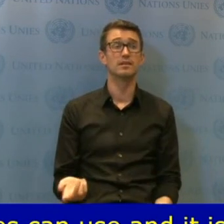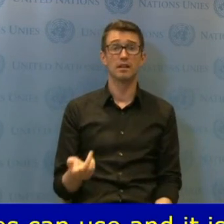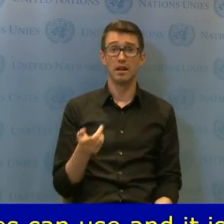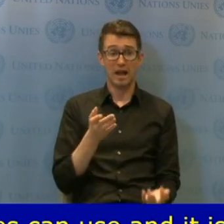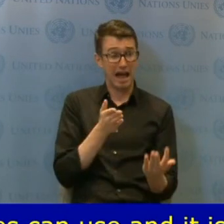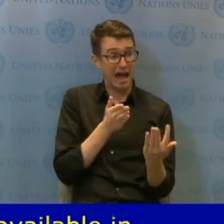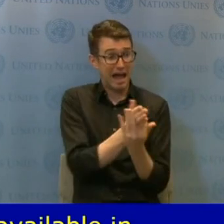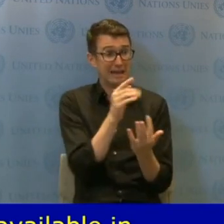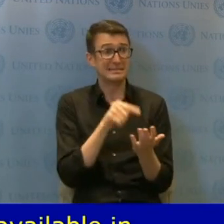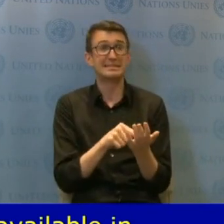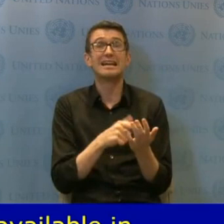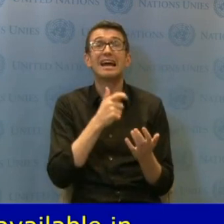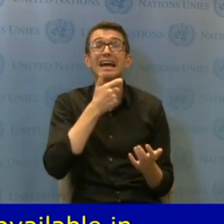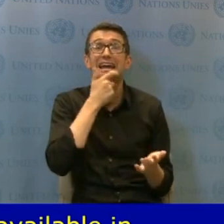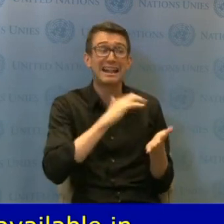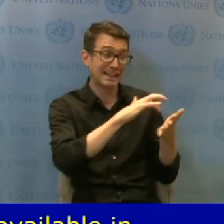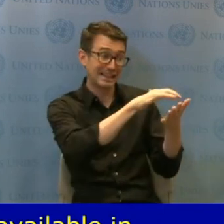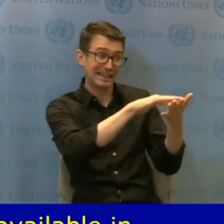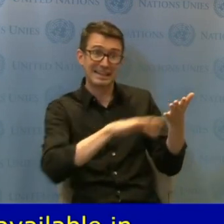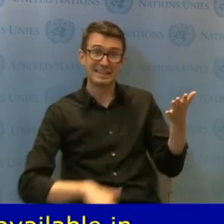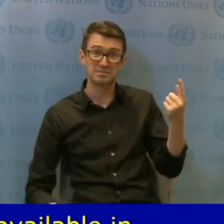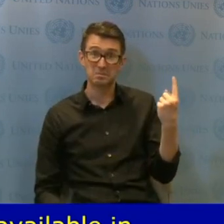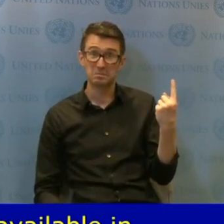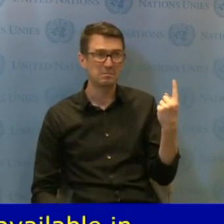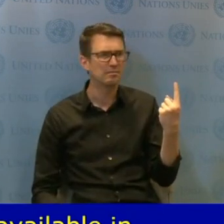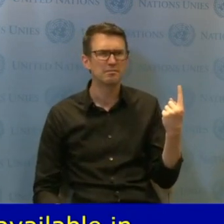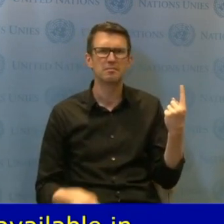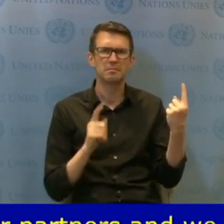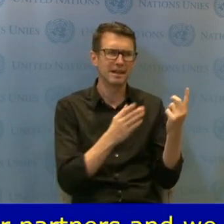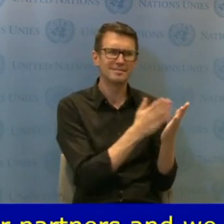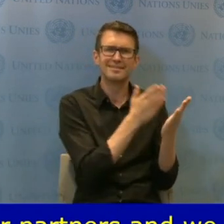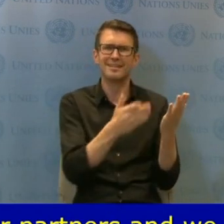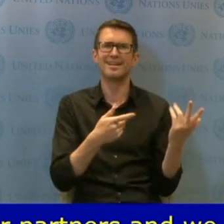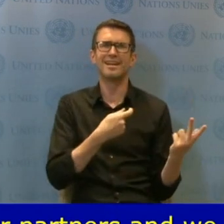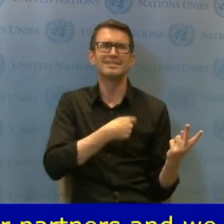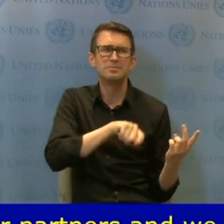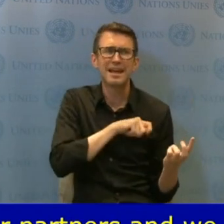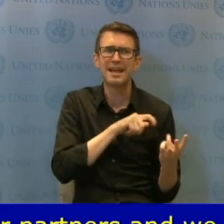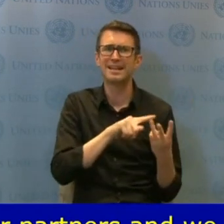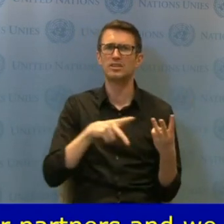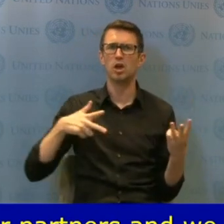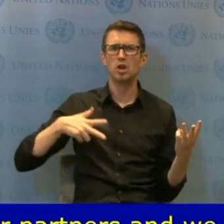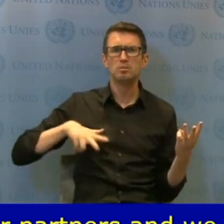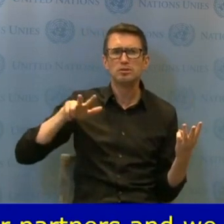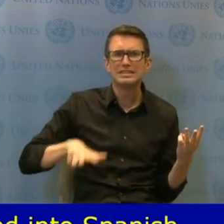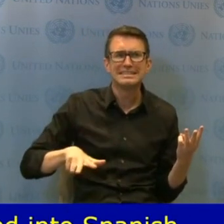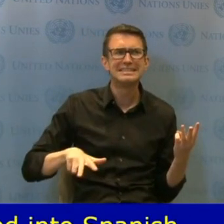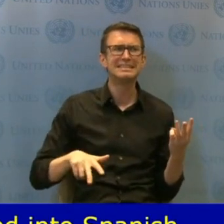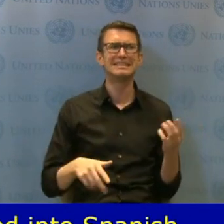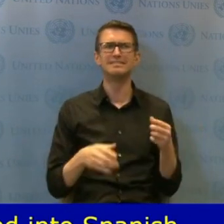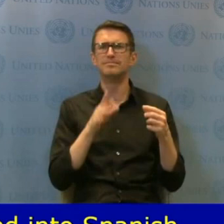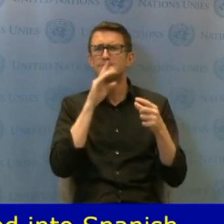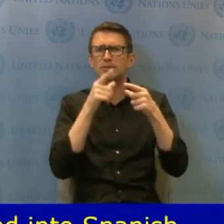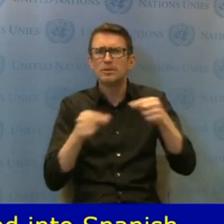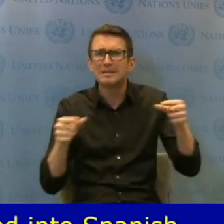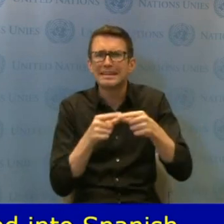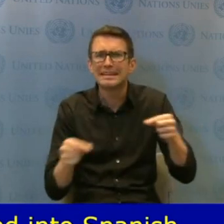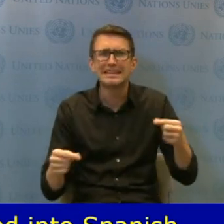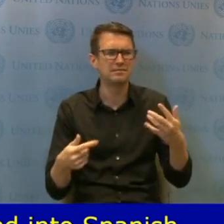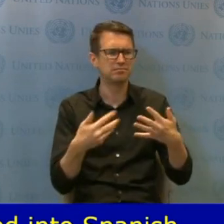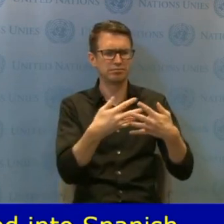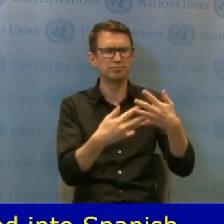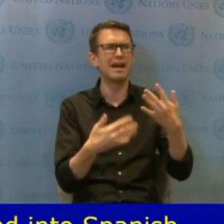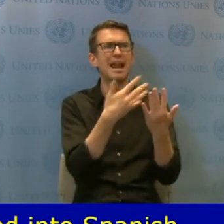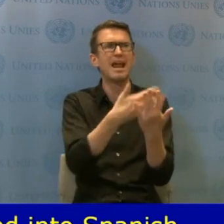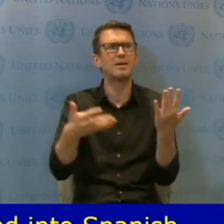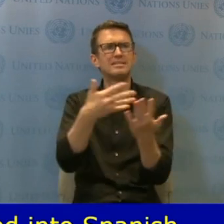Spanish, Portuguese. We're going to have Japanese, Korean, Arabic, Hindi, and Marathi available so that these